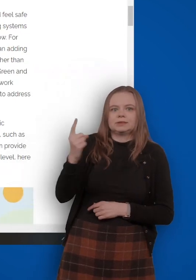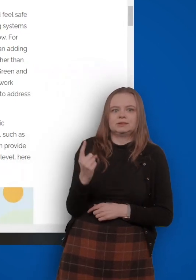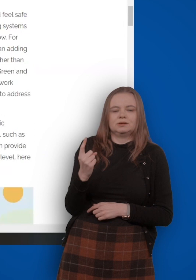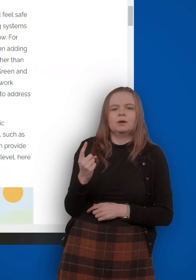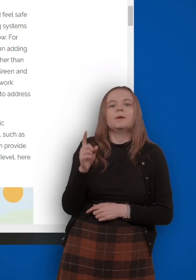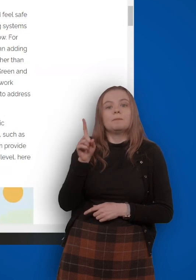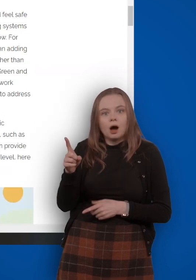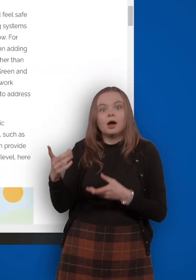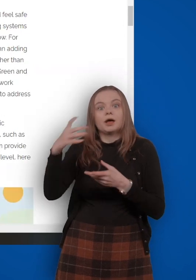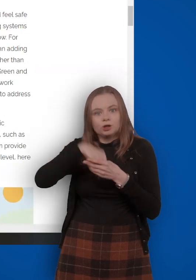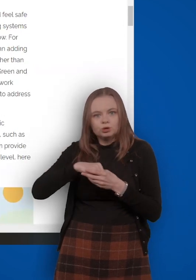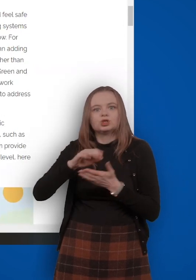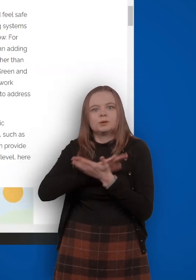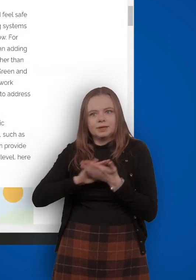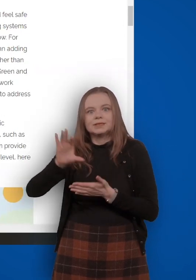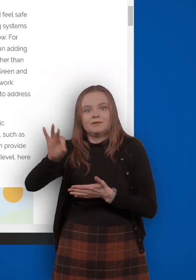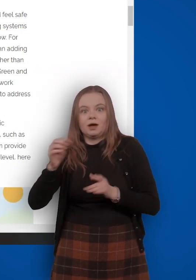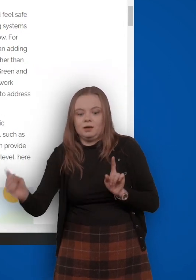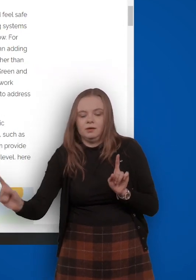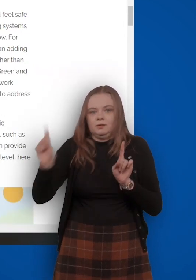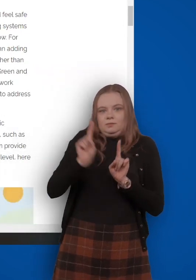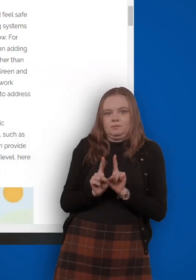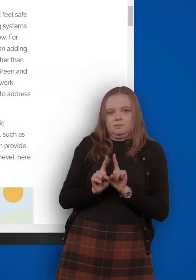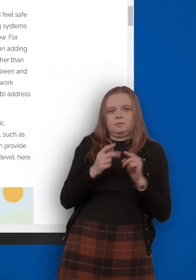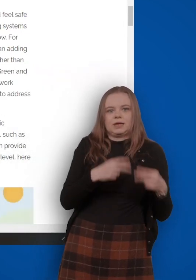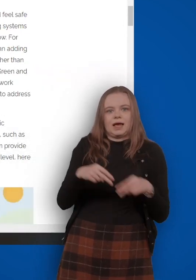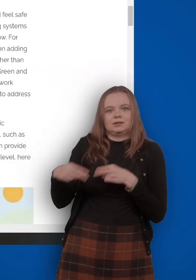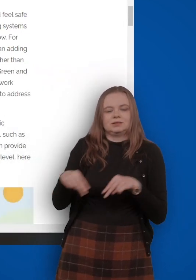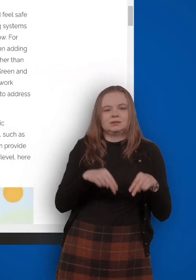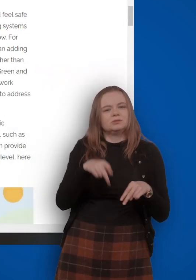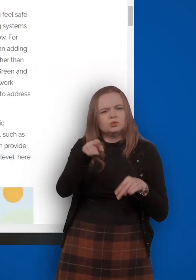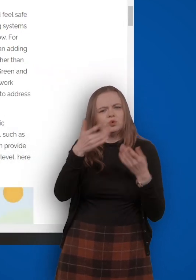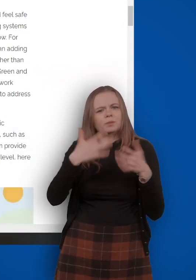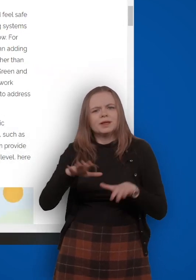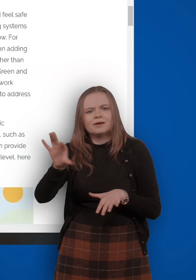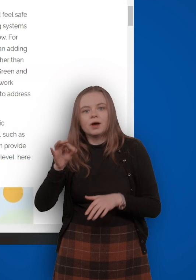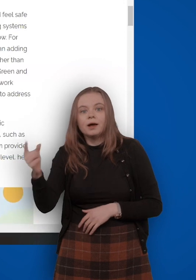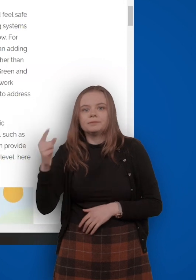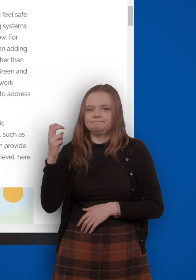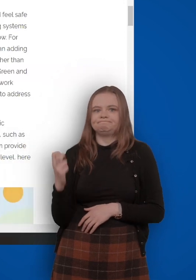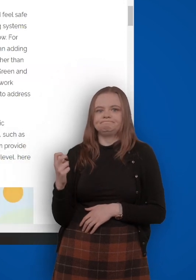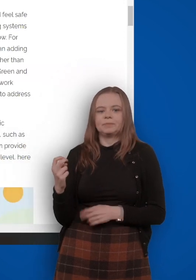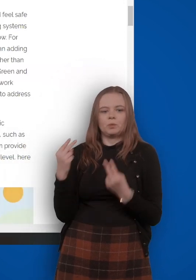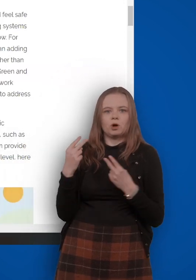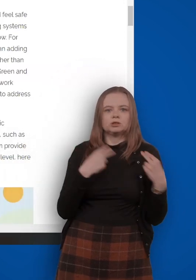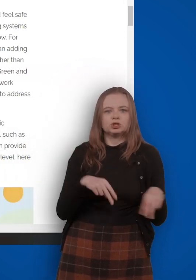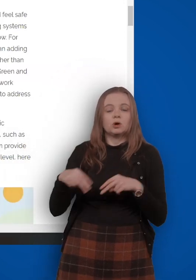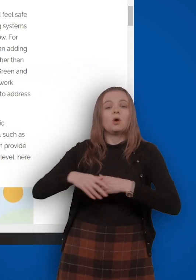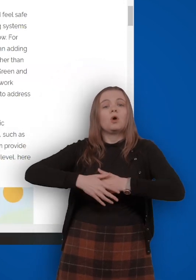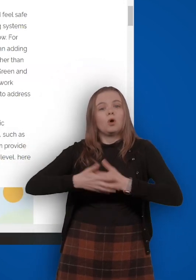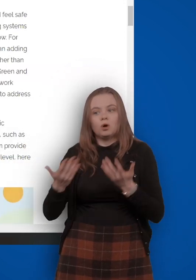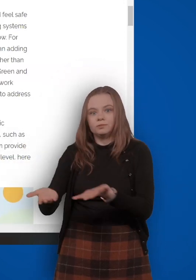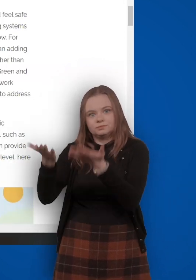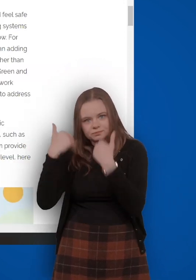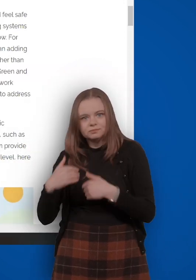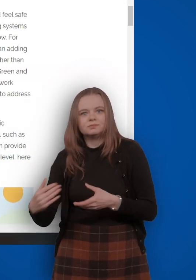is inviting somebody at the dance to dance. So have you invited somebody just to be in the room and observe, or have you invited somebody